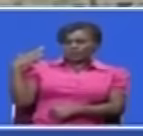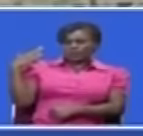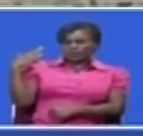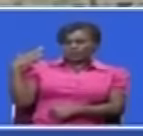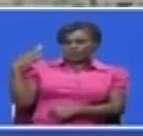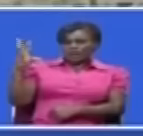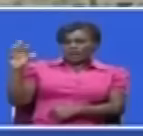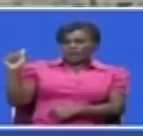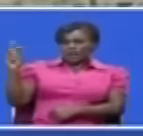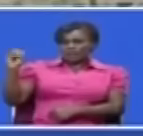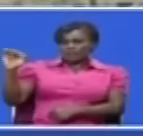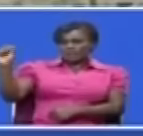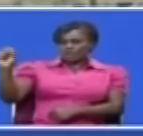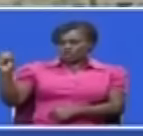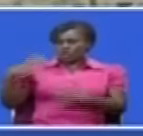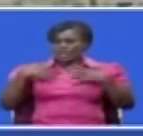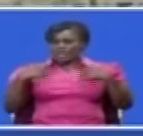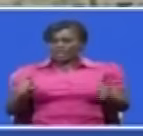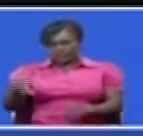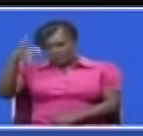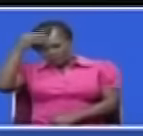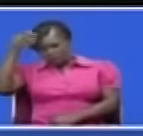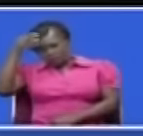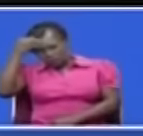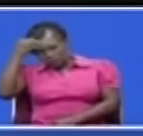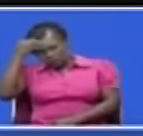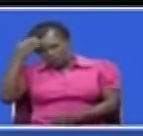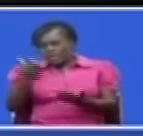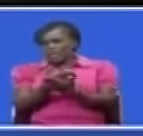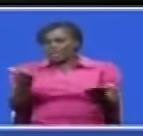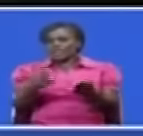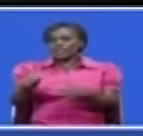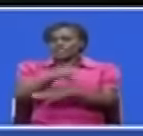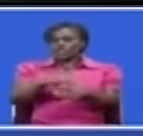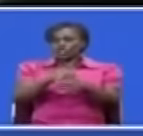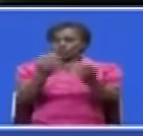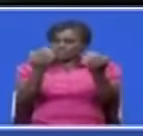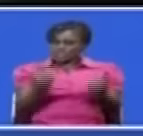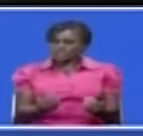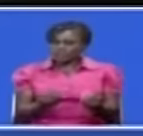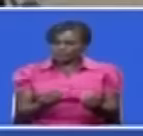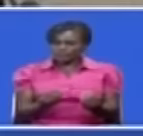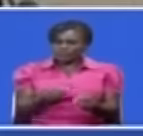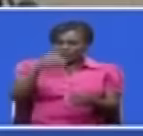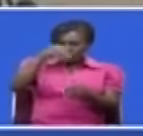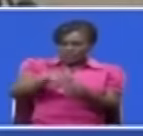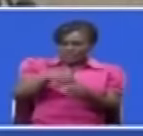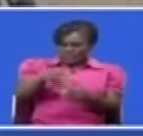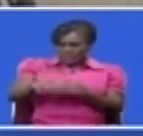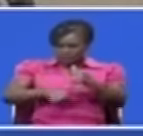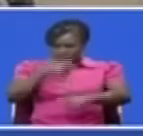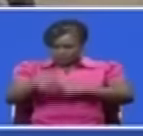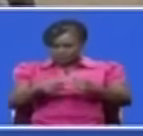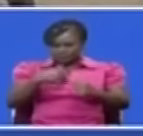them are educational, healthcare, the traditional things that any citizen of any country around the world would require. Within that action,